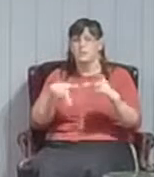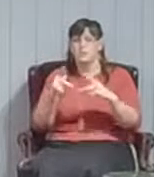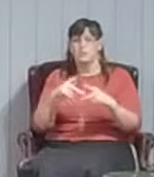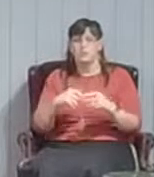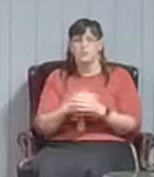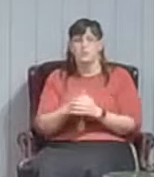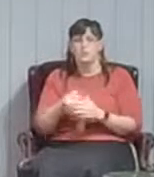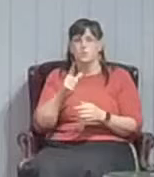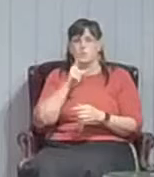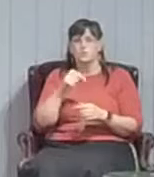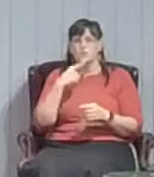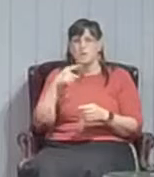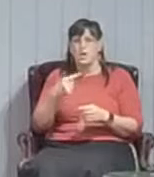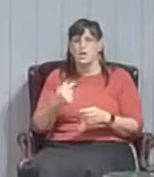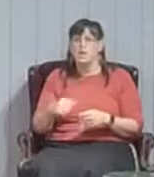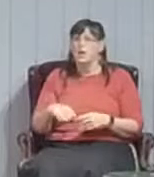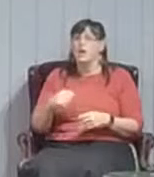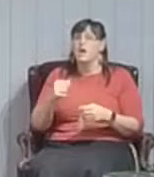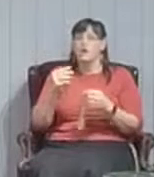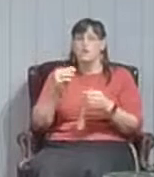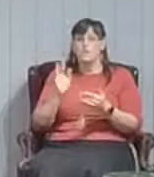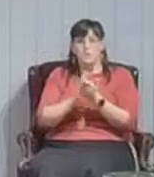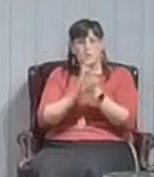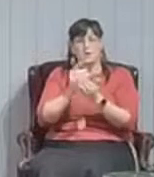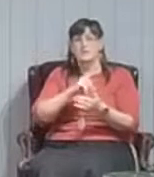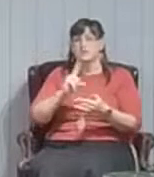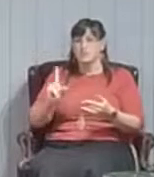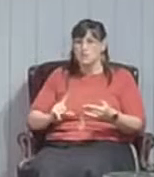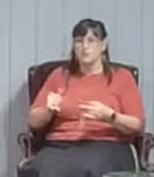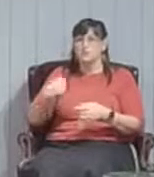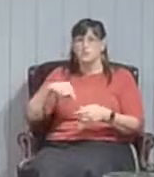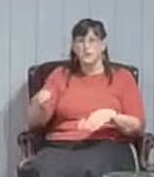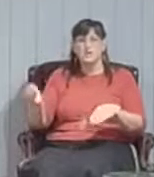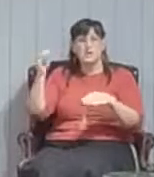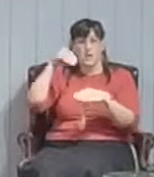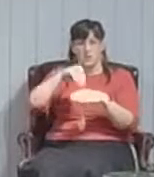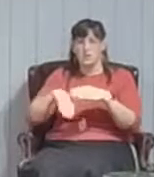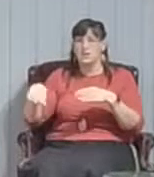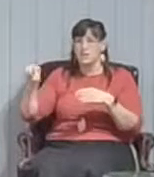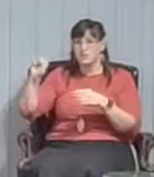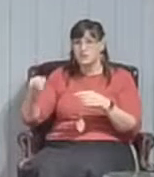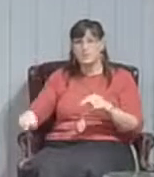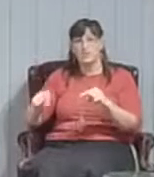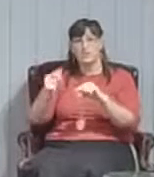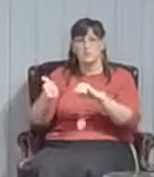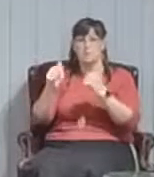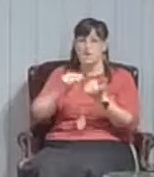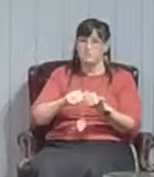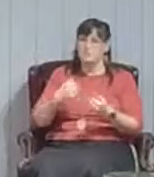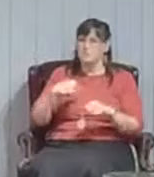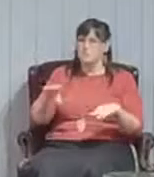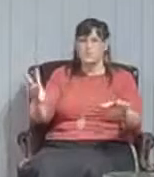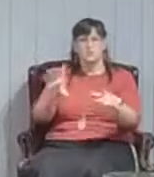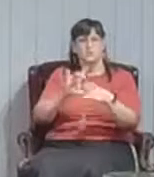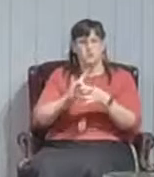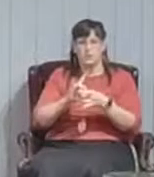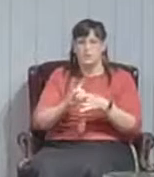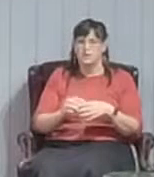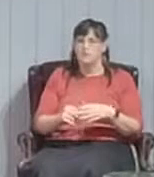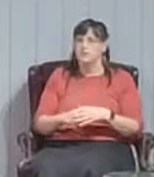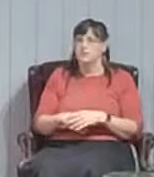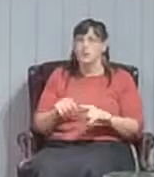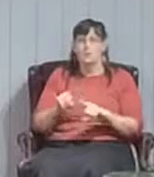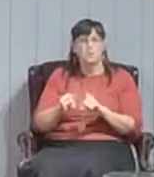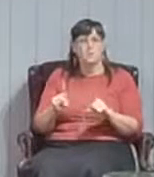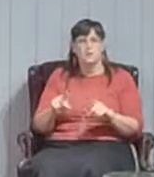in with the Southern Baptists. I'm just going to tell you, Southern Baptists haven't gotten better in 30 years. They haven't gotten better by any means.